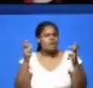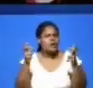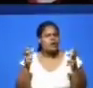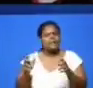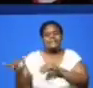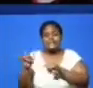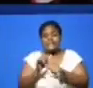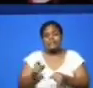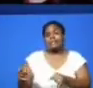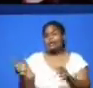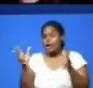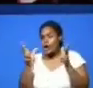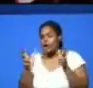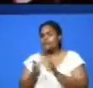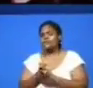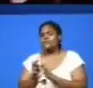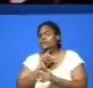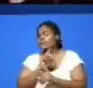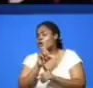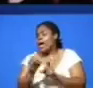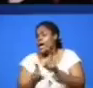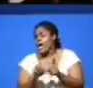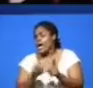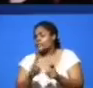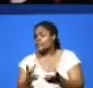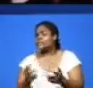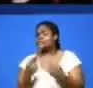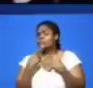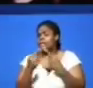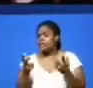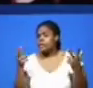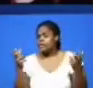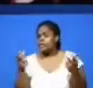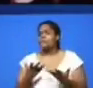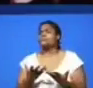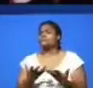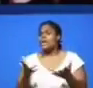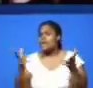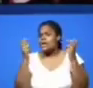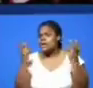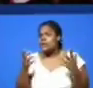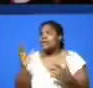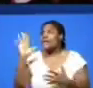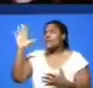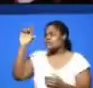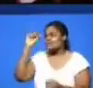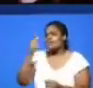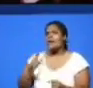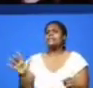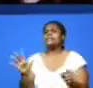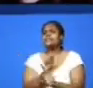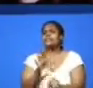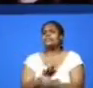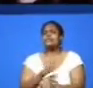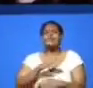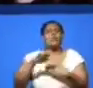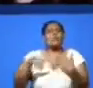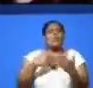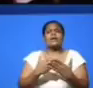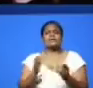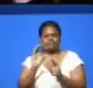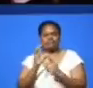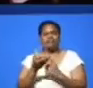I heard. You didn't ask me, so let me tell you what I heard. I heard that His grace is sufficient for every trial you